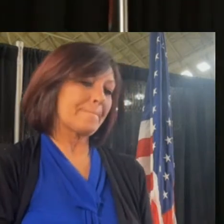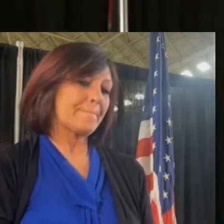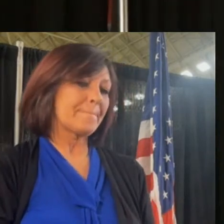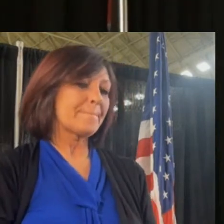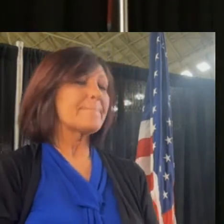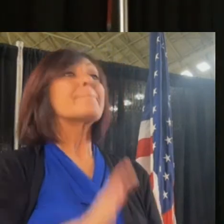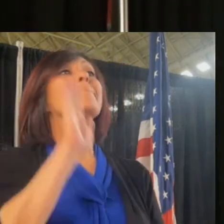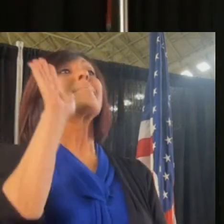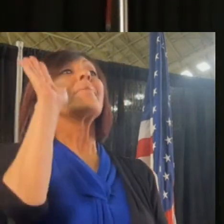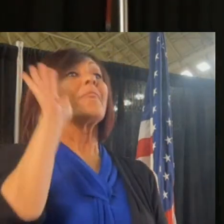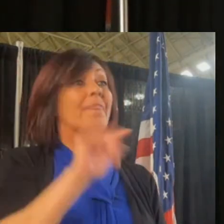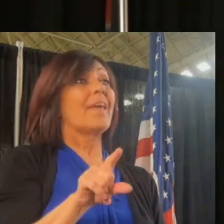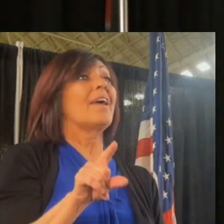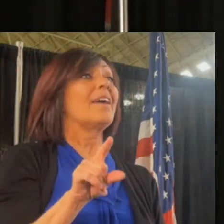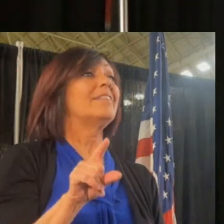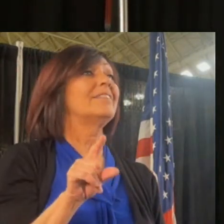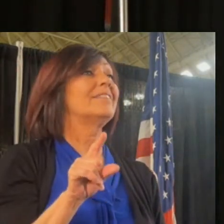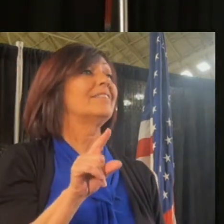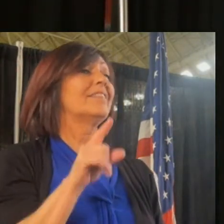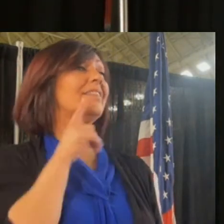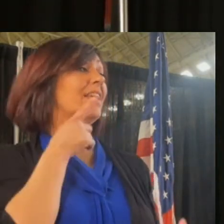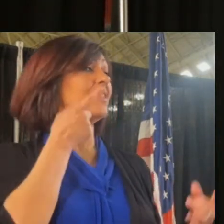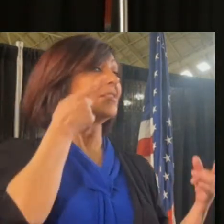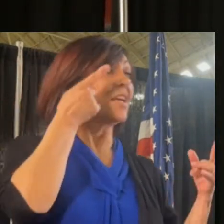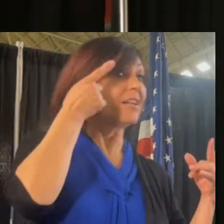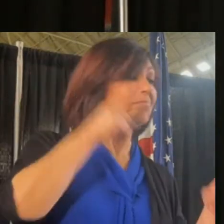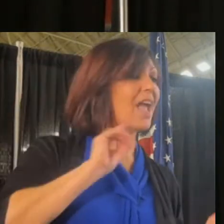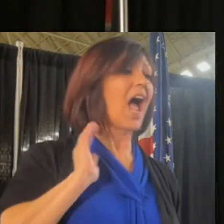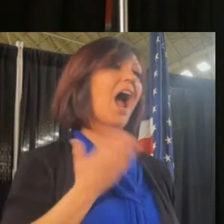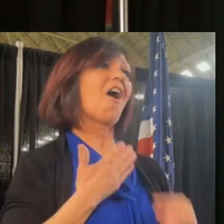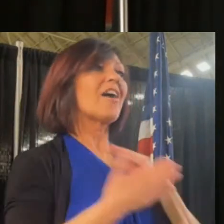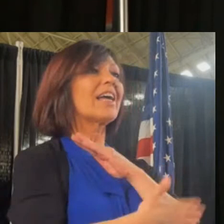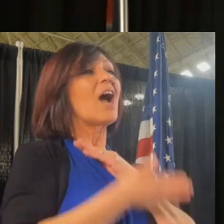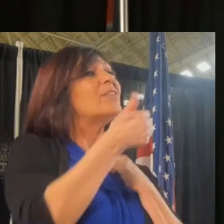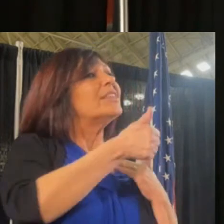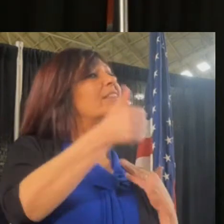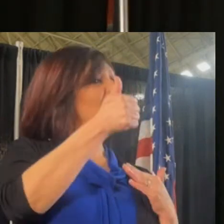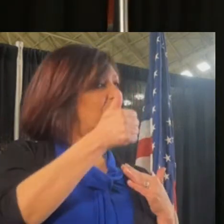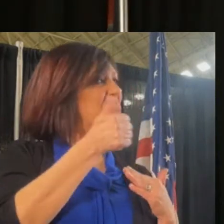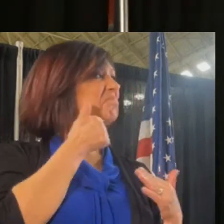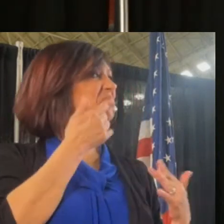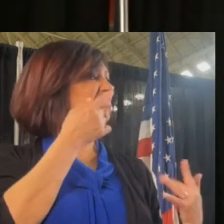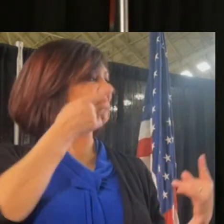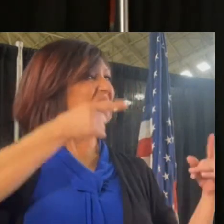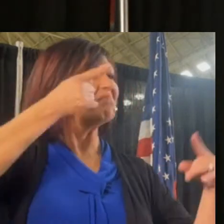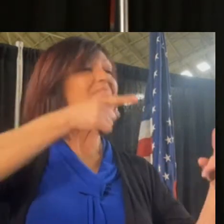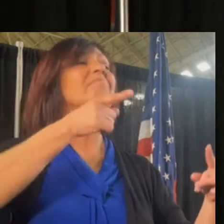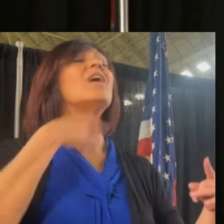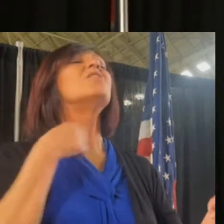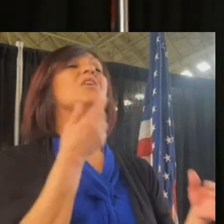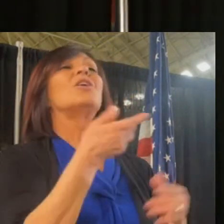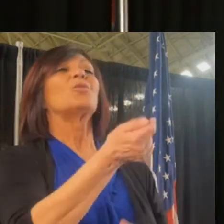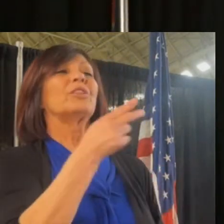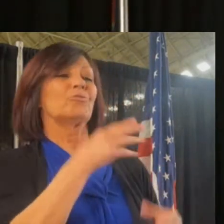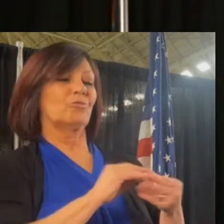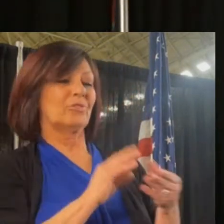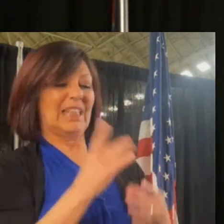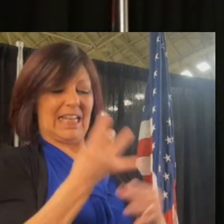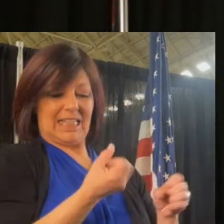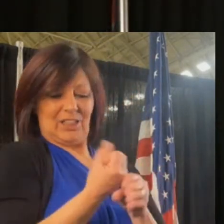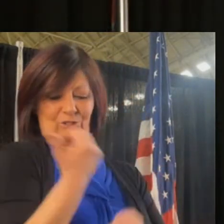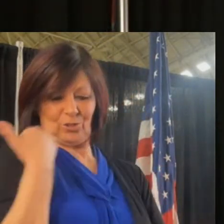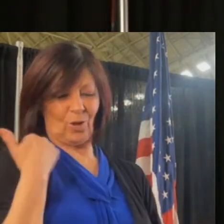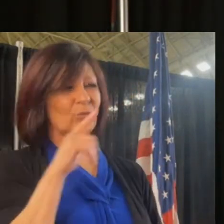That, of course, is a deal that our county executive played a major role in crafting. I'll tell you a quick story. 8 years ago,